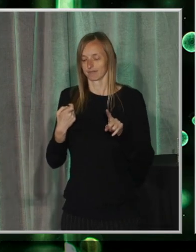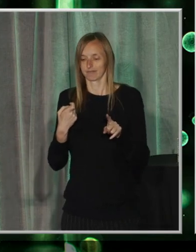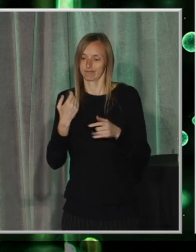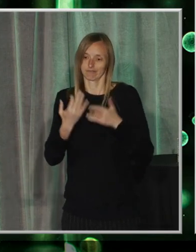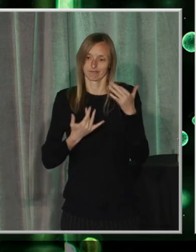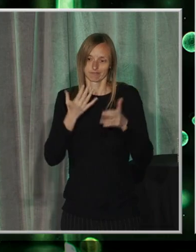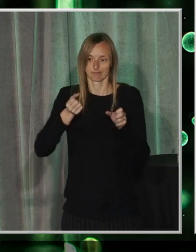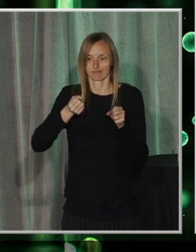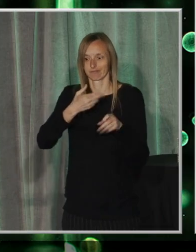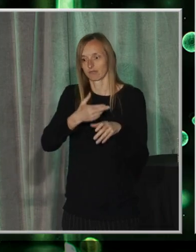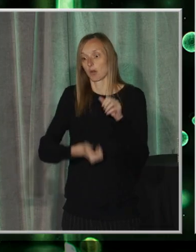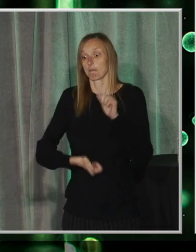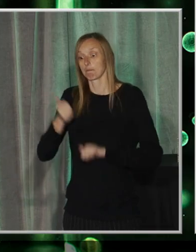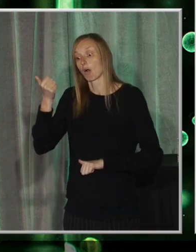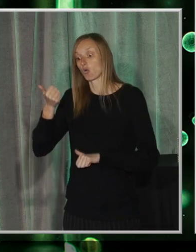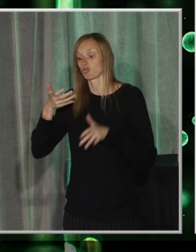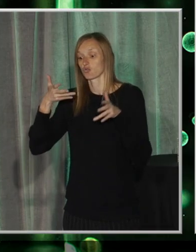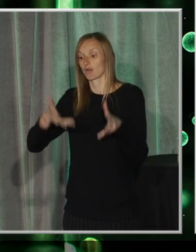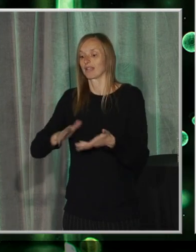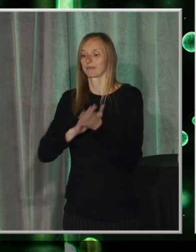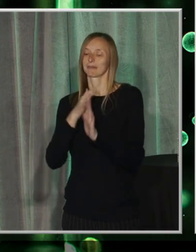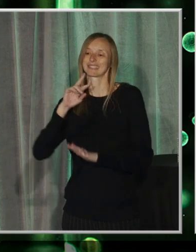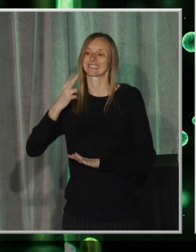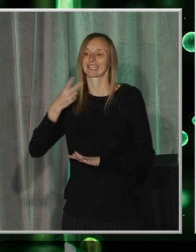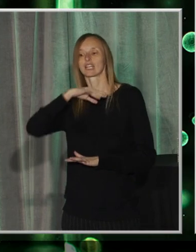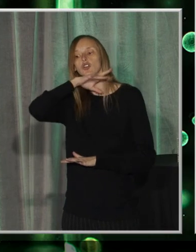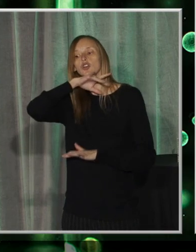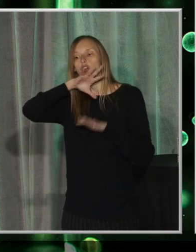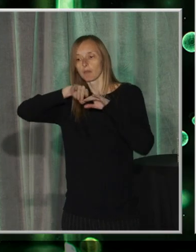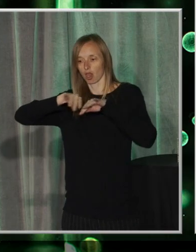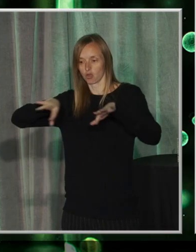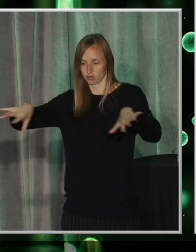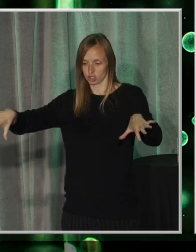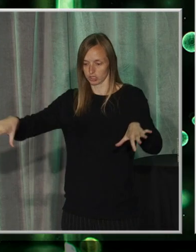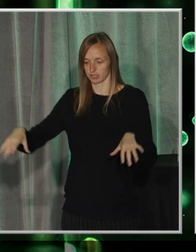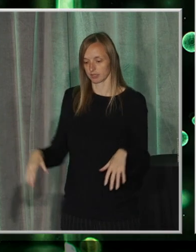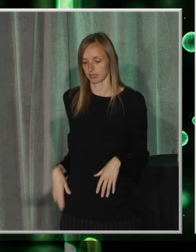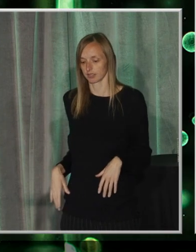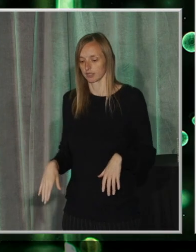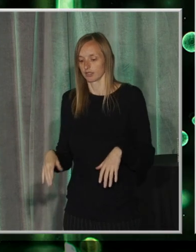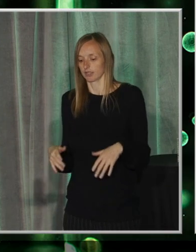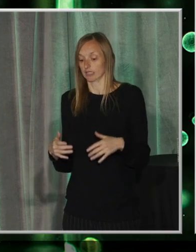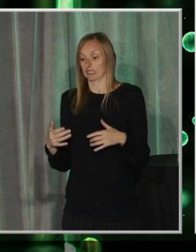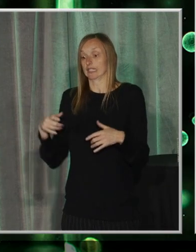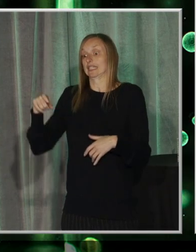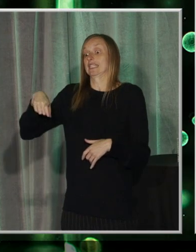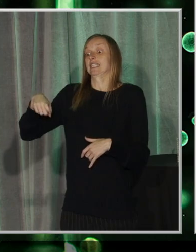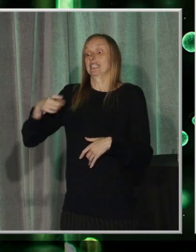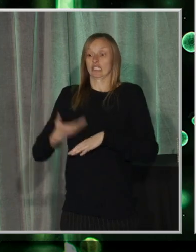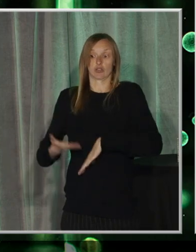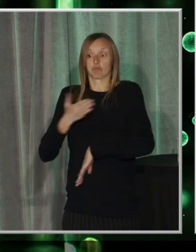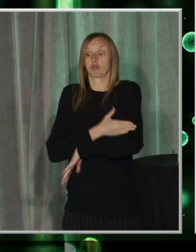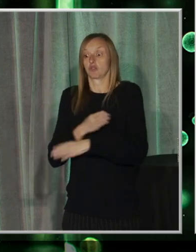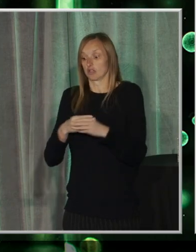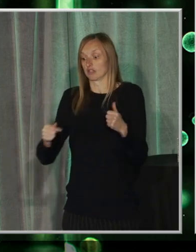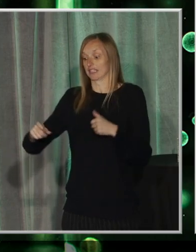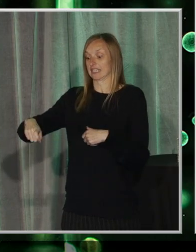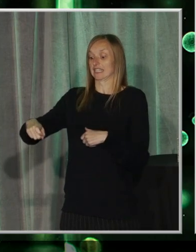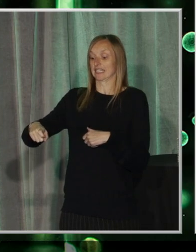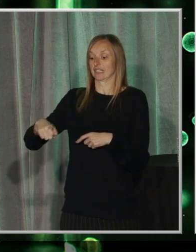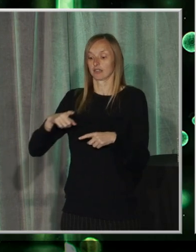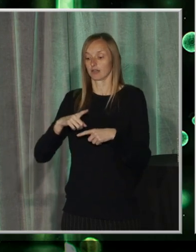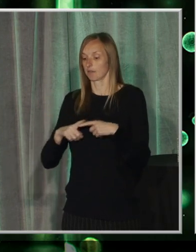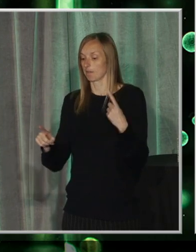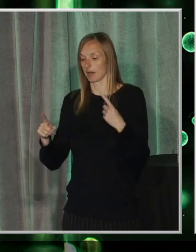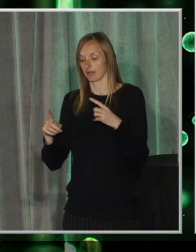waste becoming secondary pollution. Despite urgent needs for improved solutions,